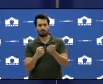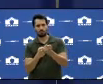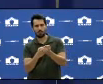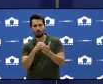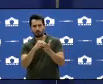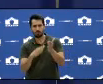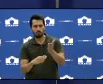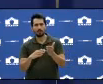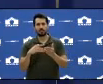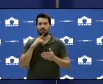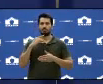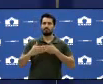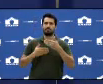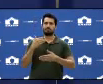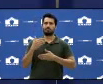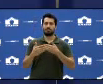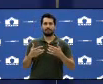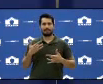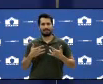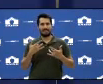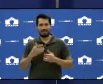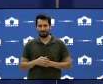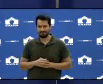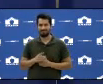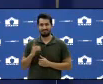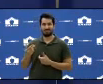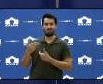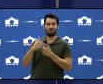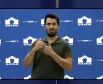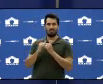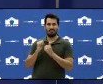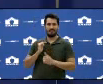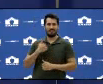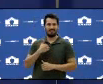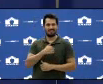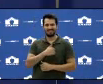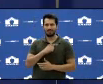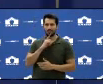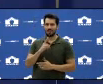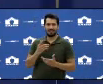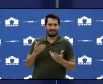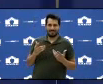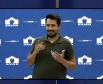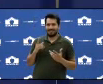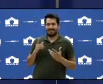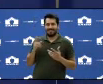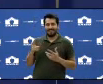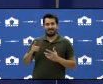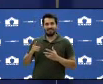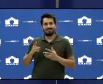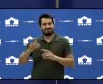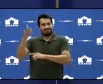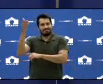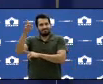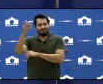process. It's really exciting to have him on board. I know he's going to have a lot of things to say about himself,